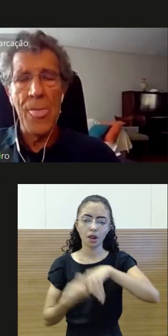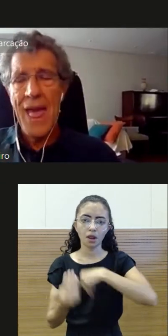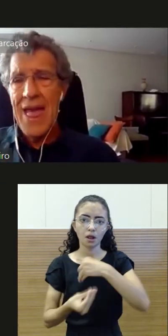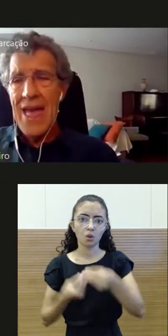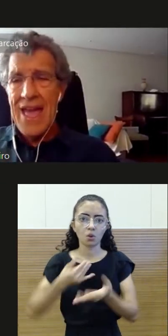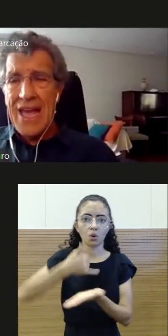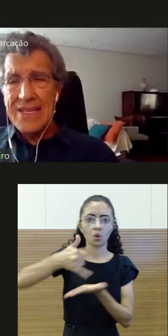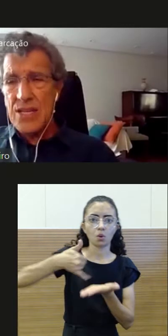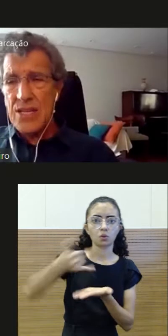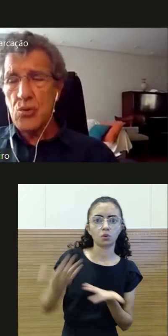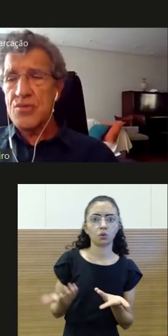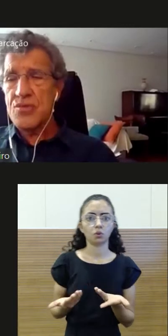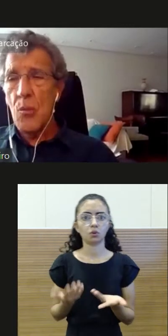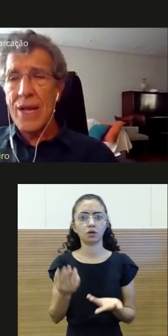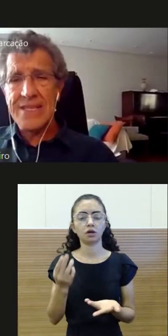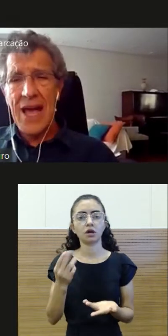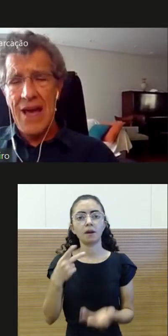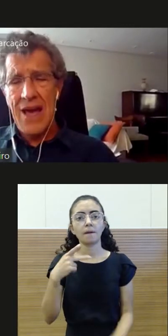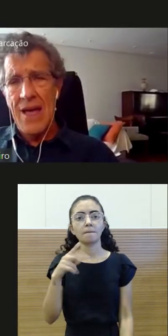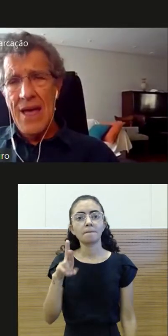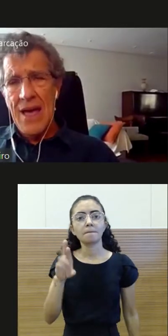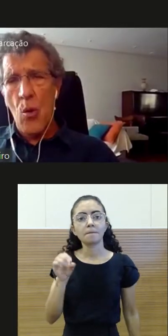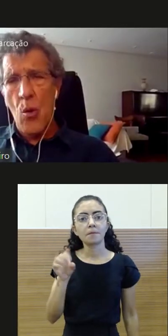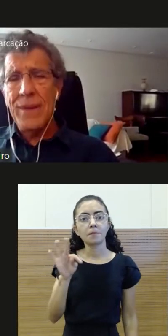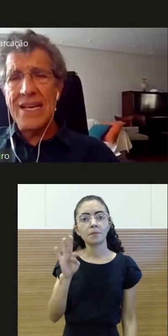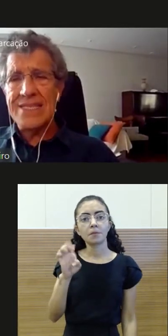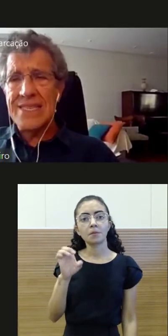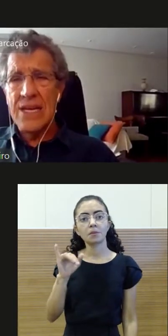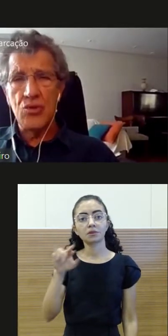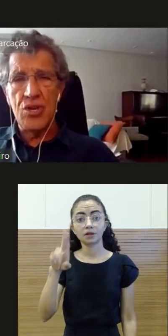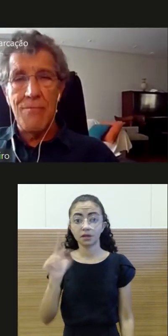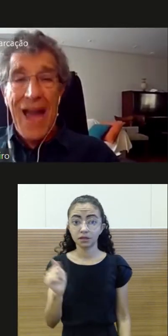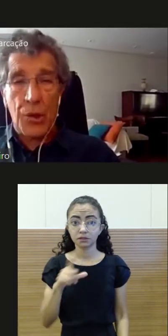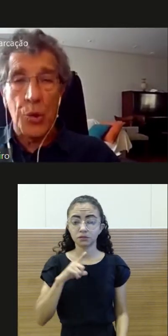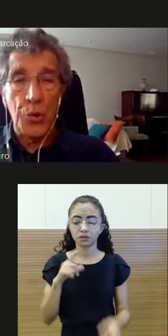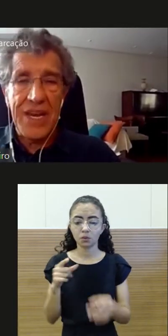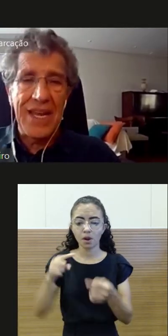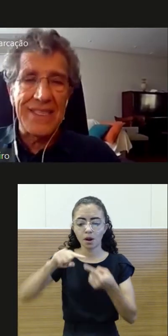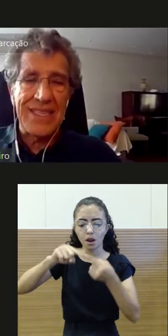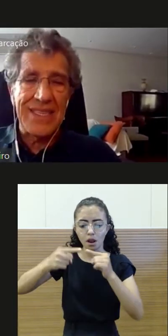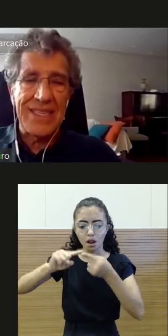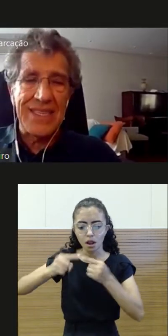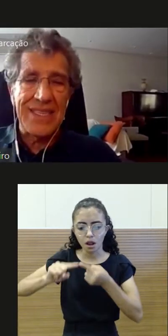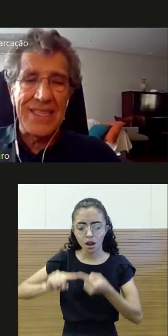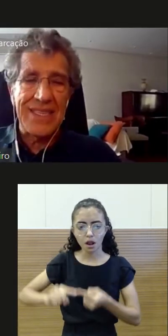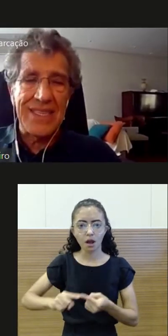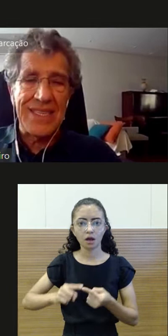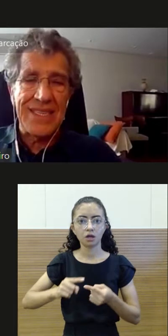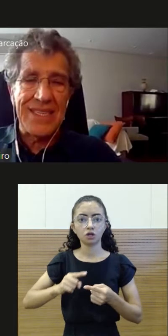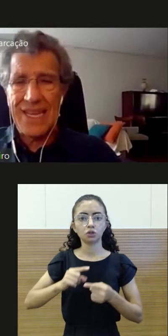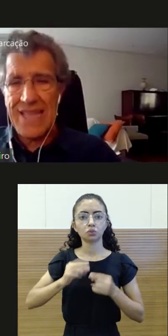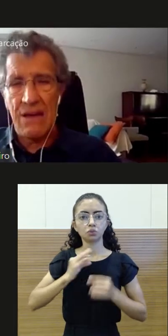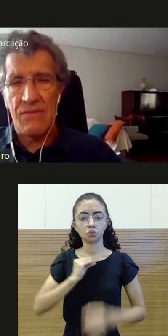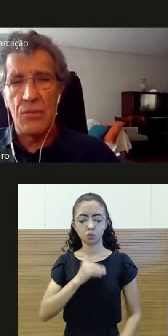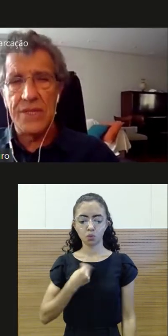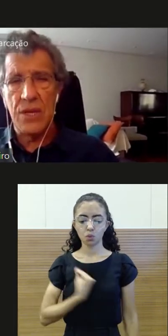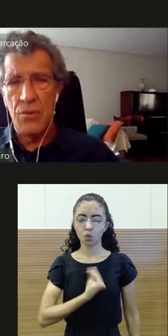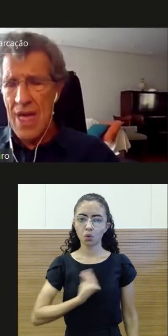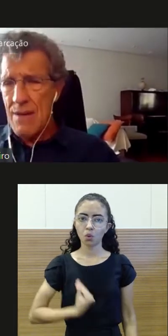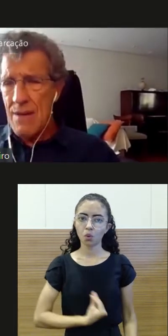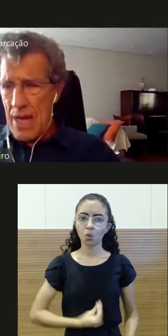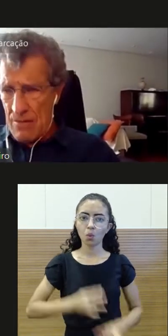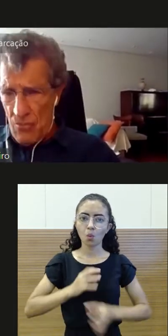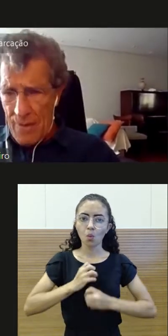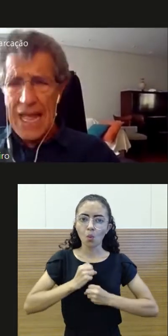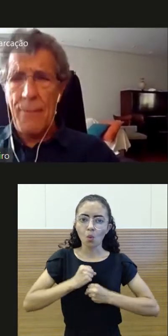the joining of the protein with the starch and fat in this assembly, this combination of macronutrients is